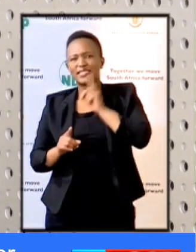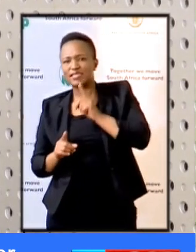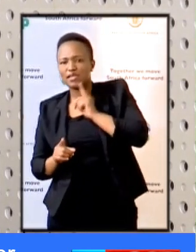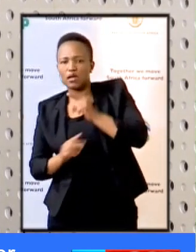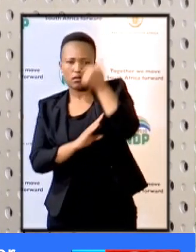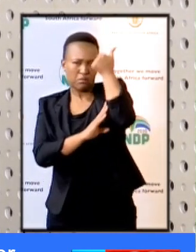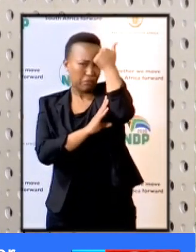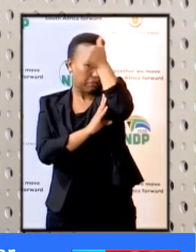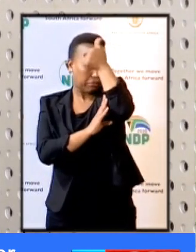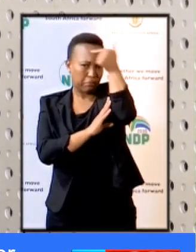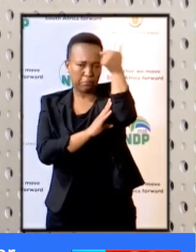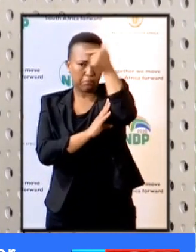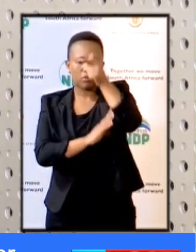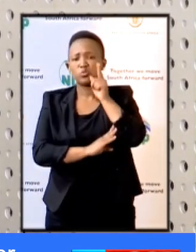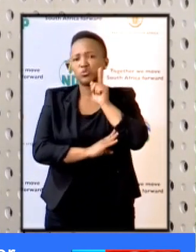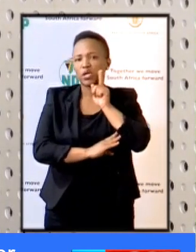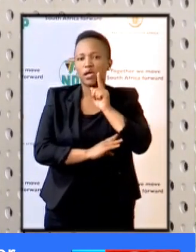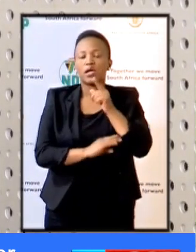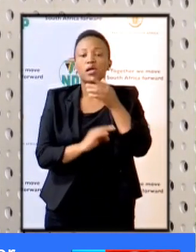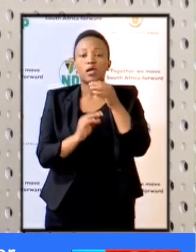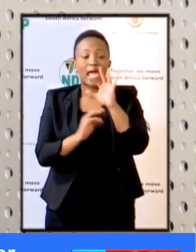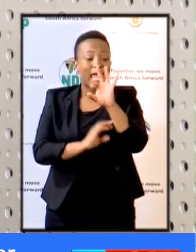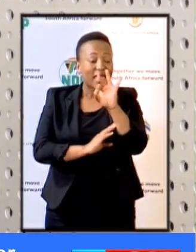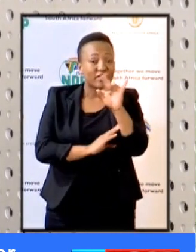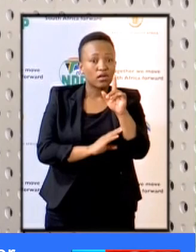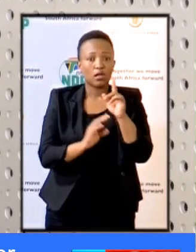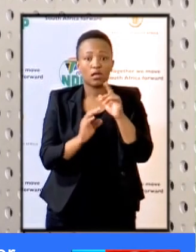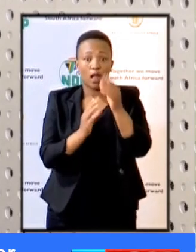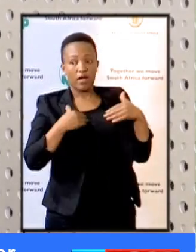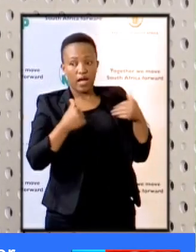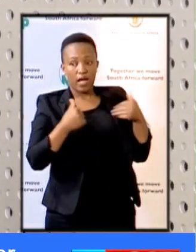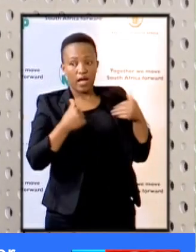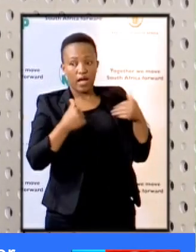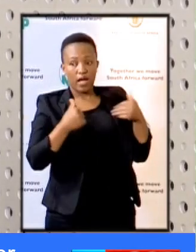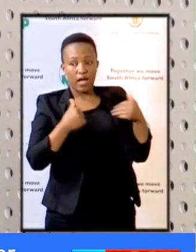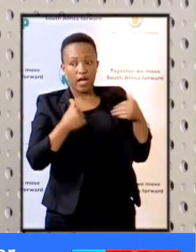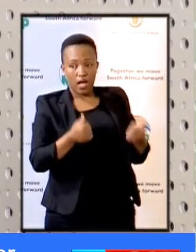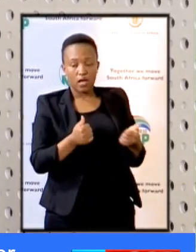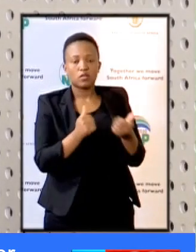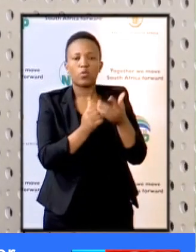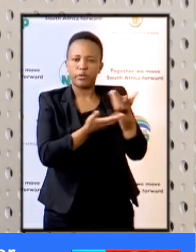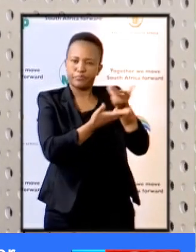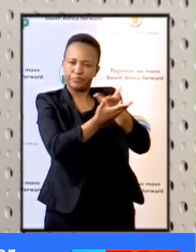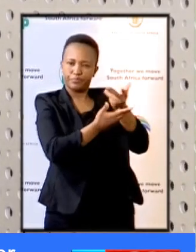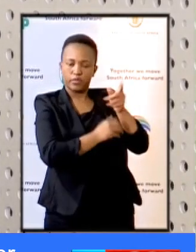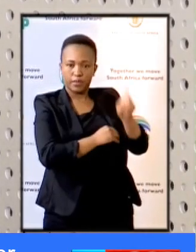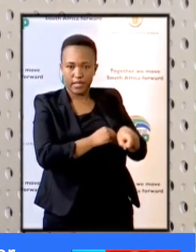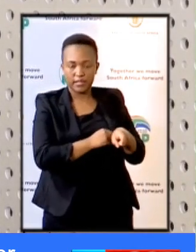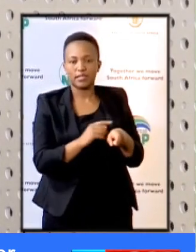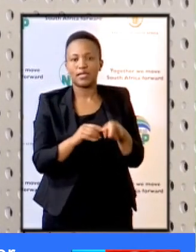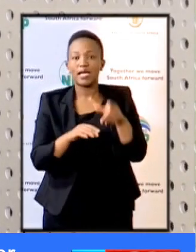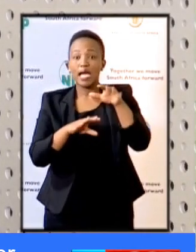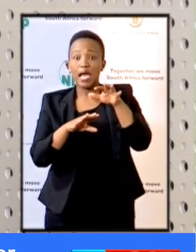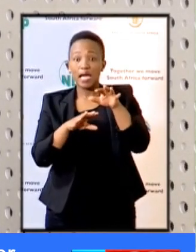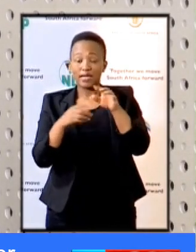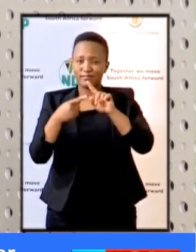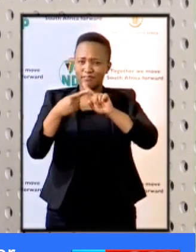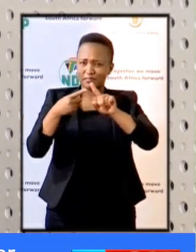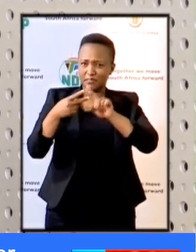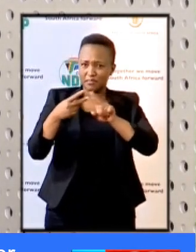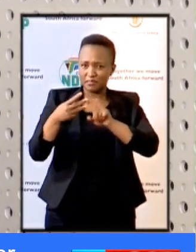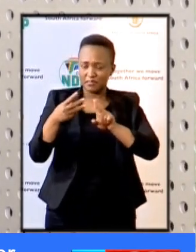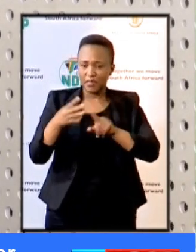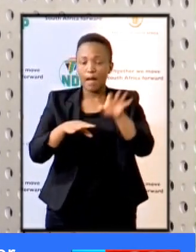screened on a daily basis, and testing. So again, the plan requires us, as we